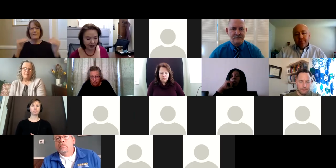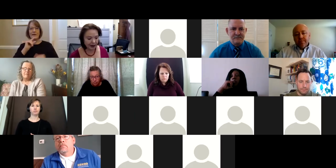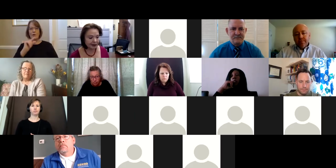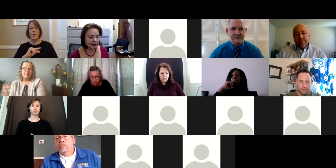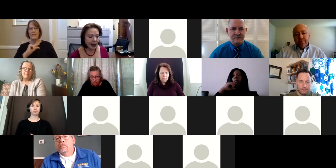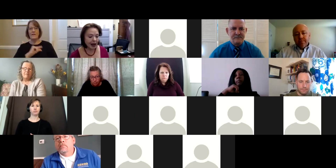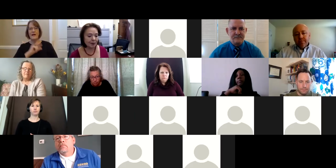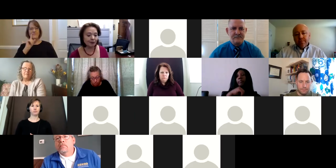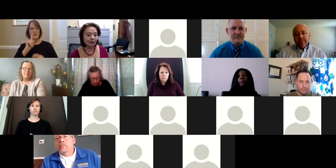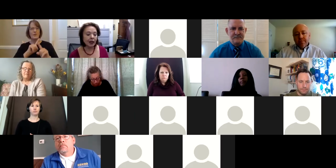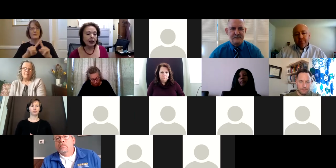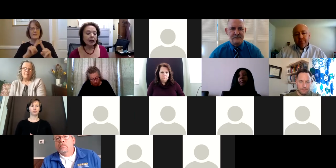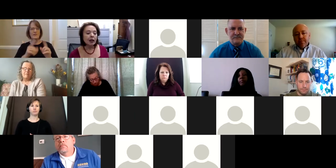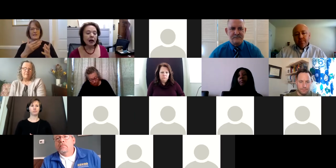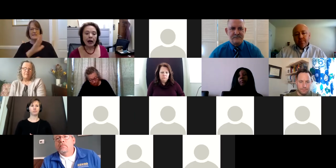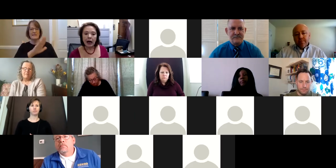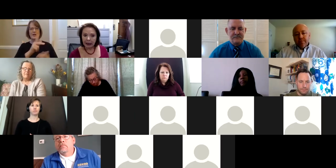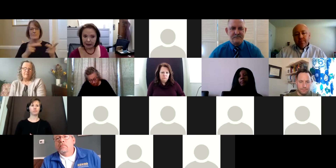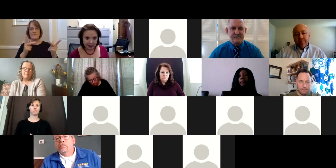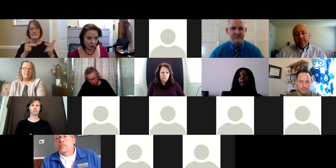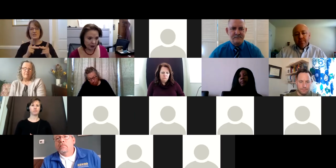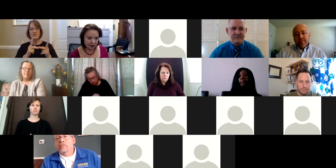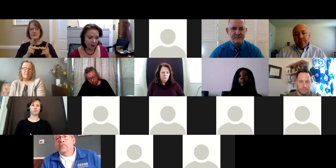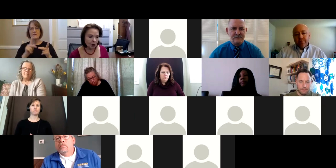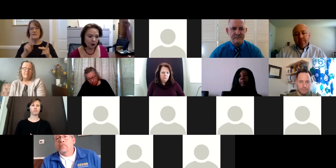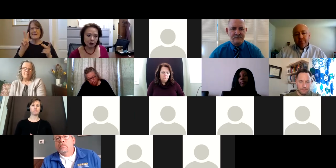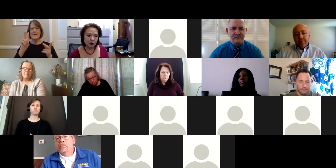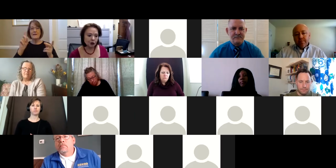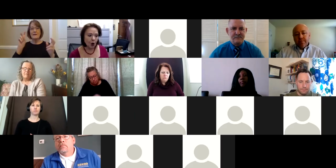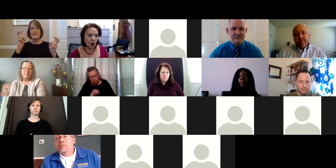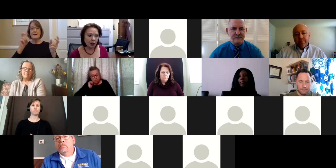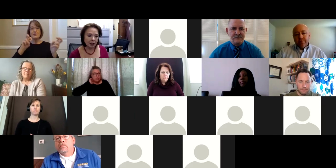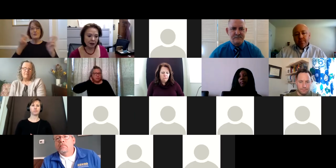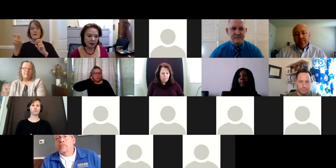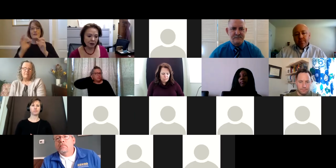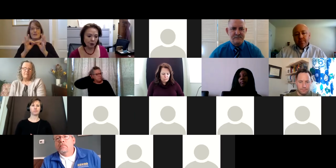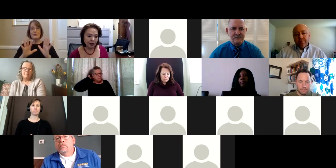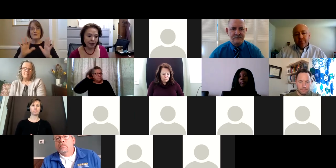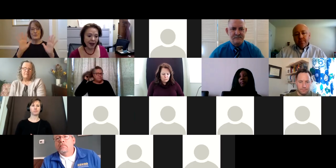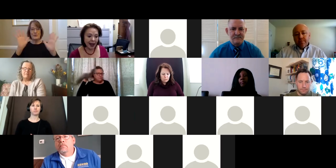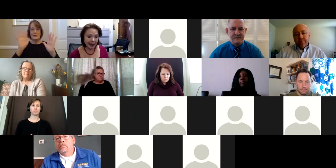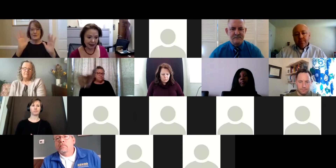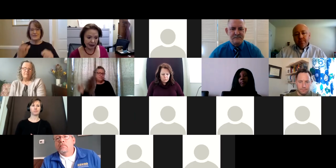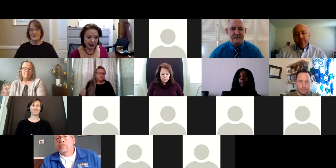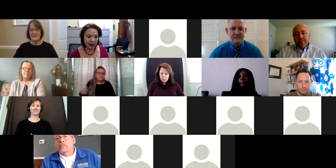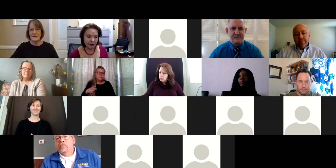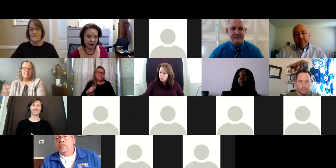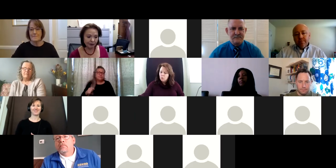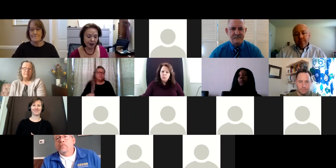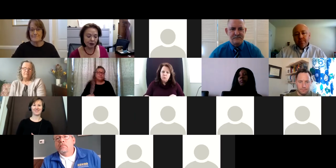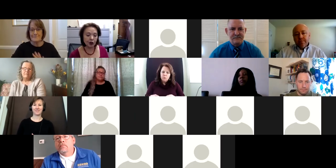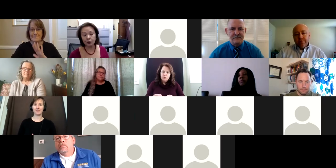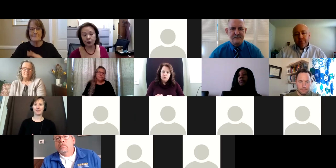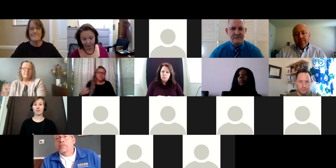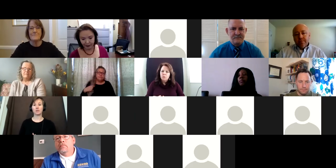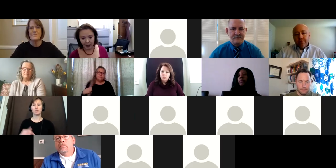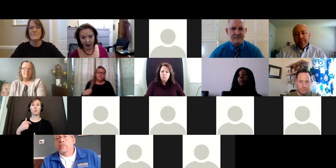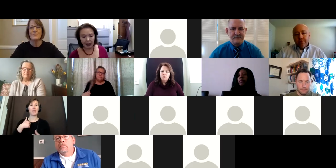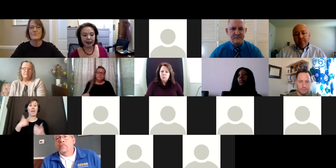different things. I didn't want someone new to walk in with that.